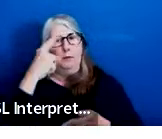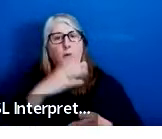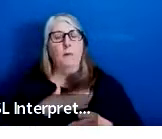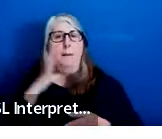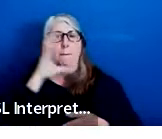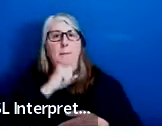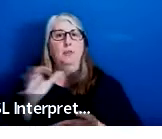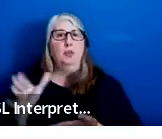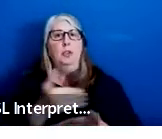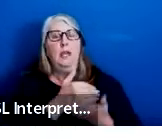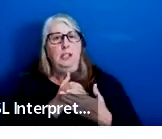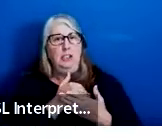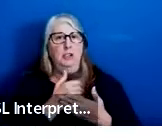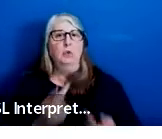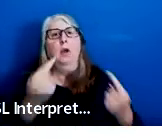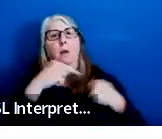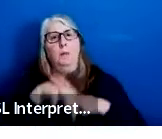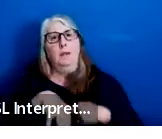resolved?